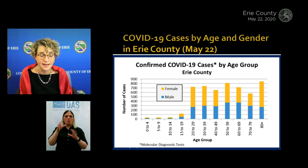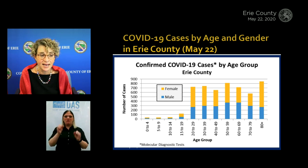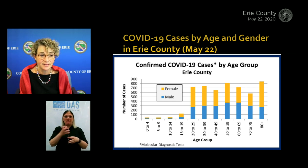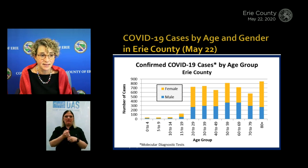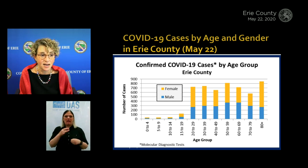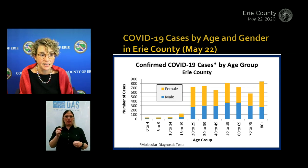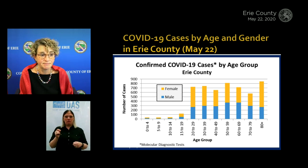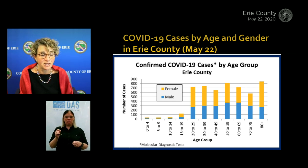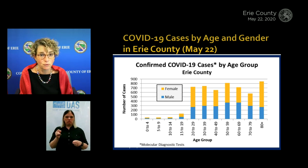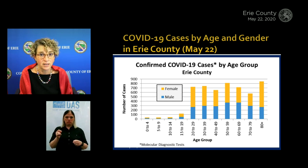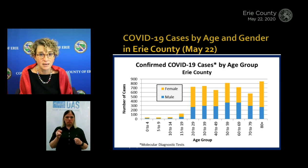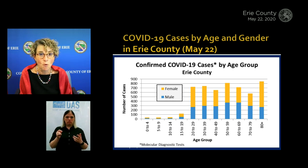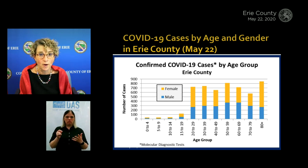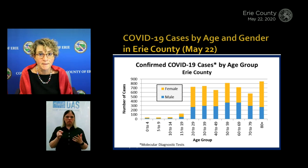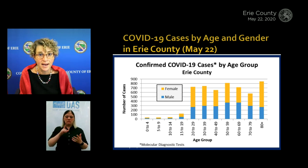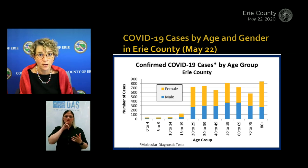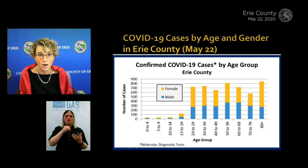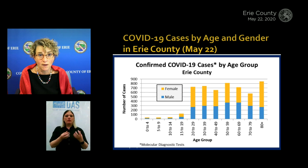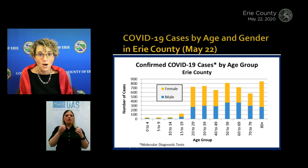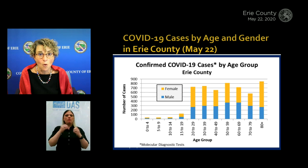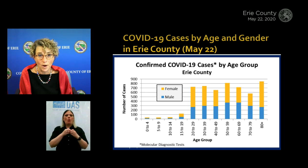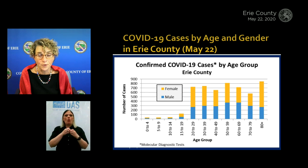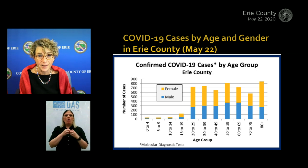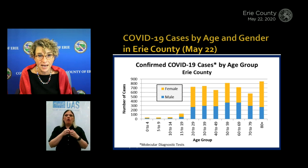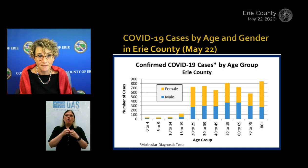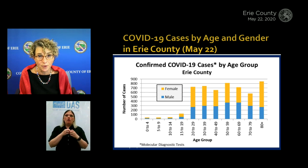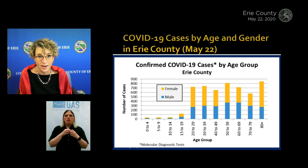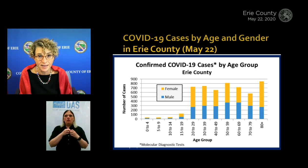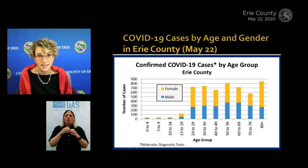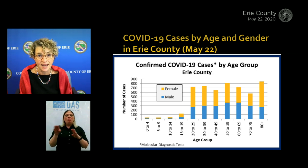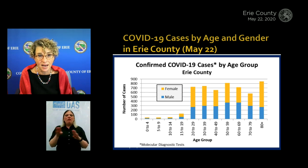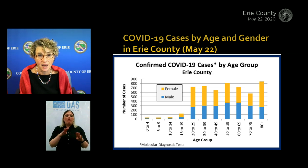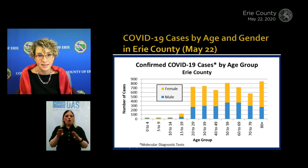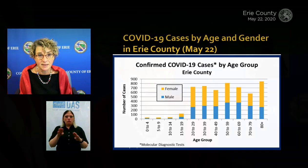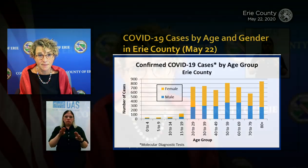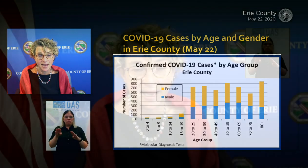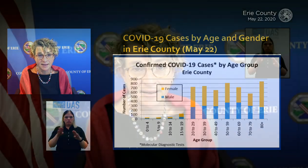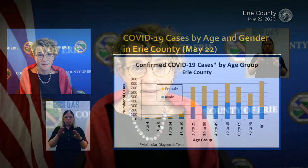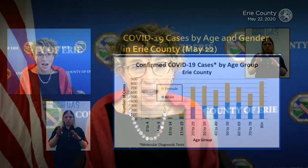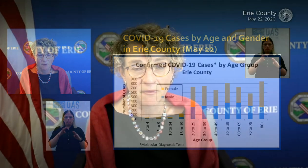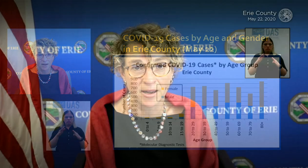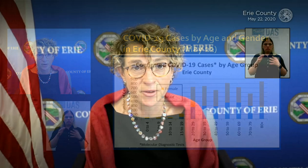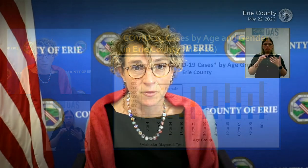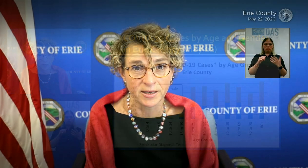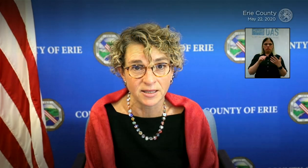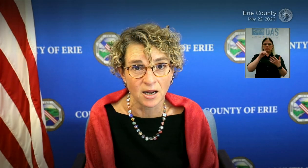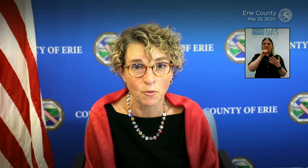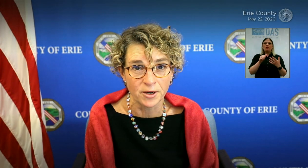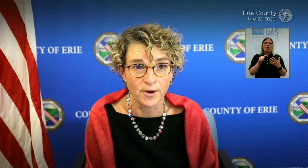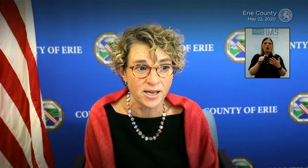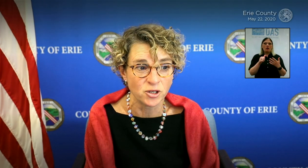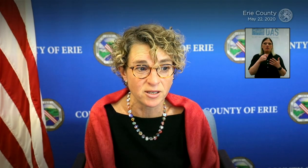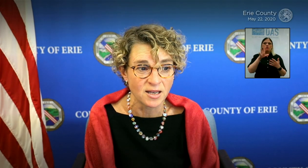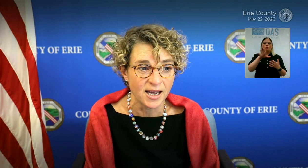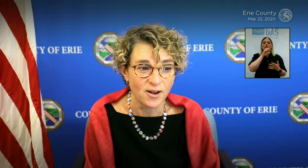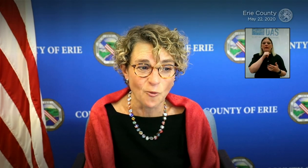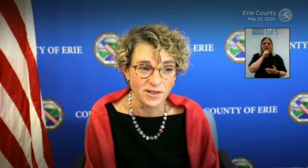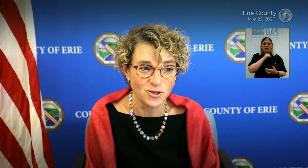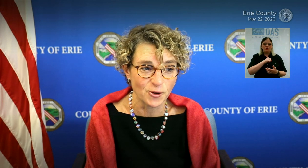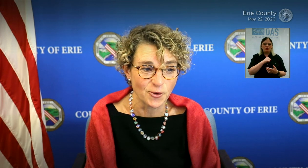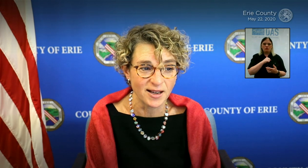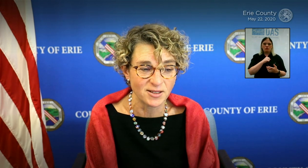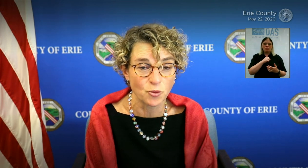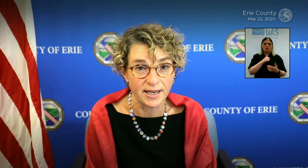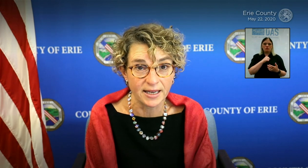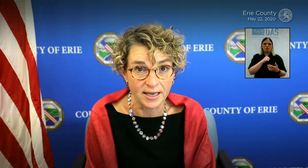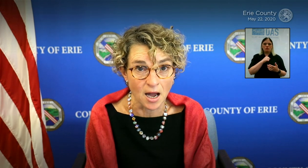that it's really more a matter of what your behavior is and not rather what your age is, you know,